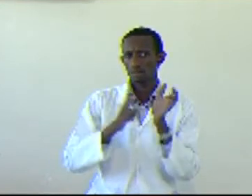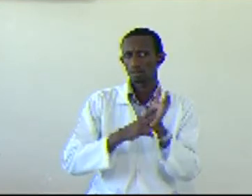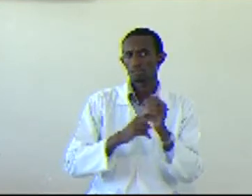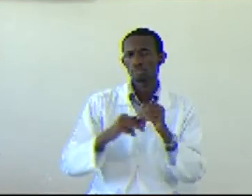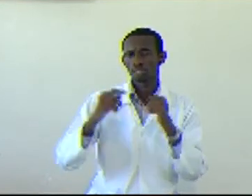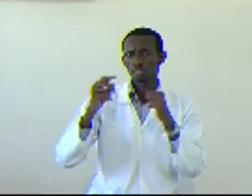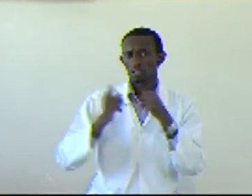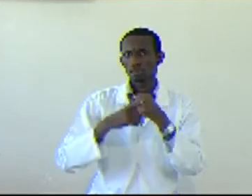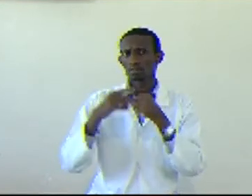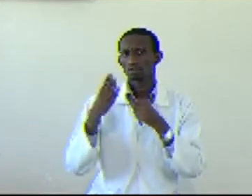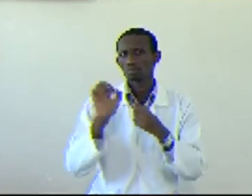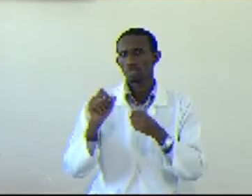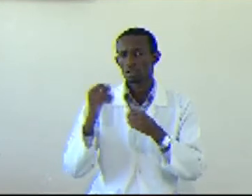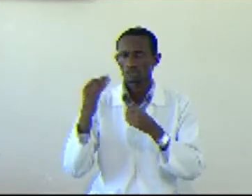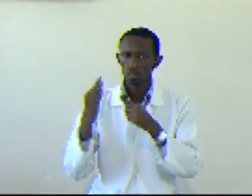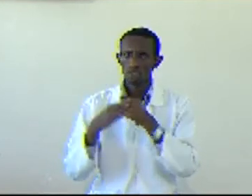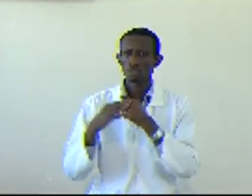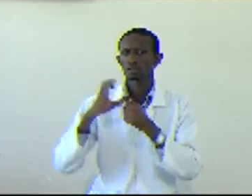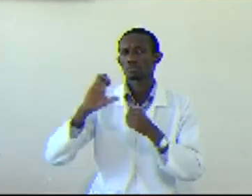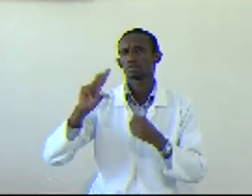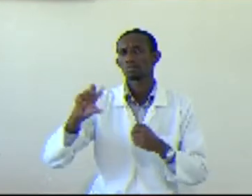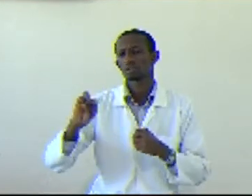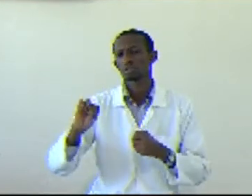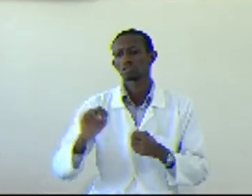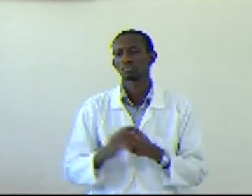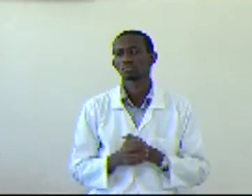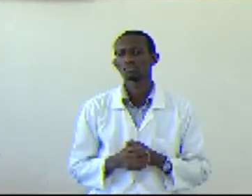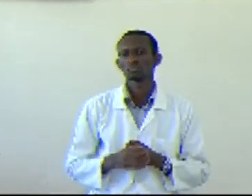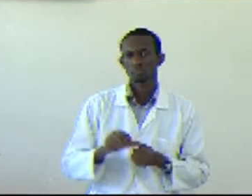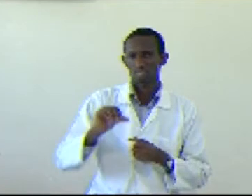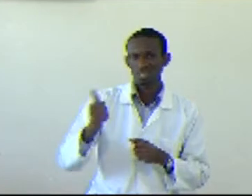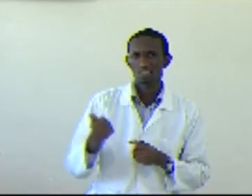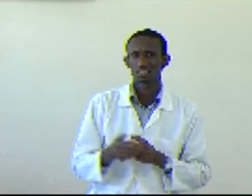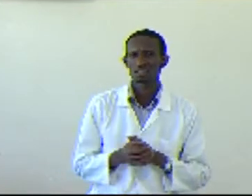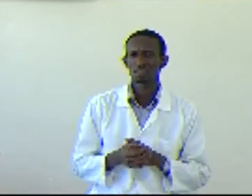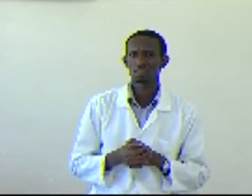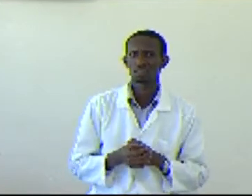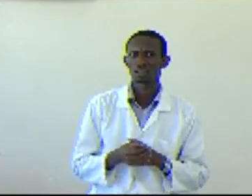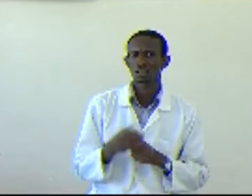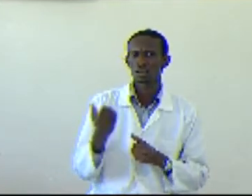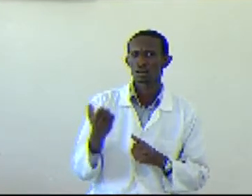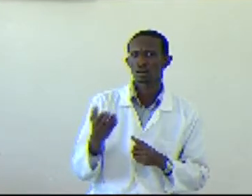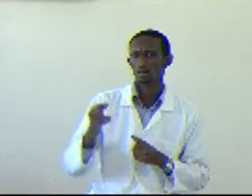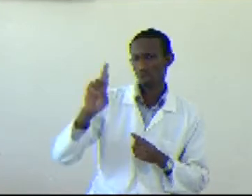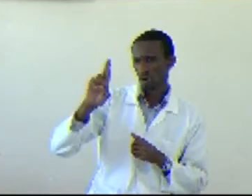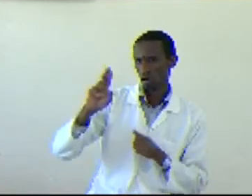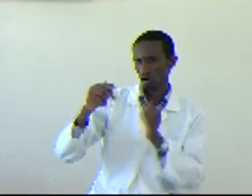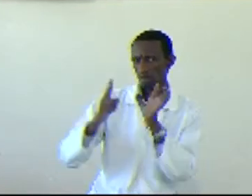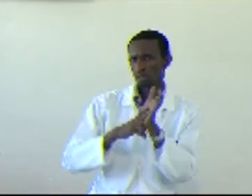64.8 centimeters, right? And what is there again? It is this R. This R equals